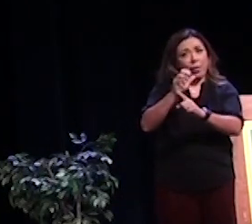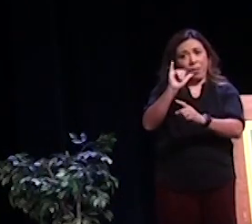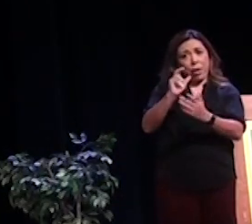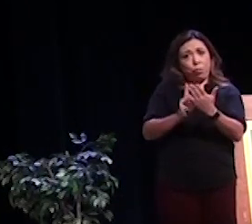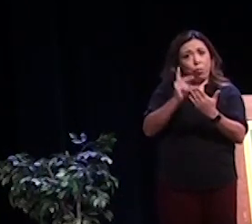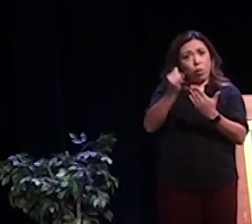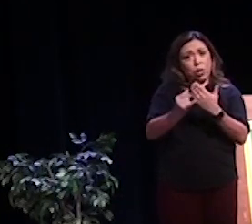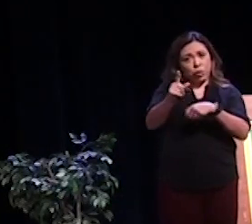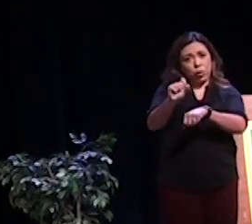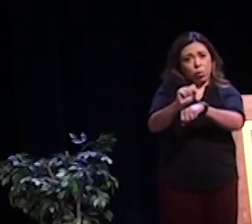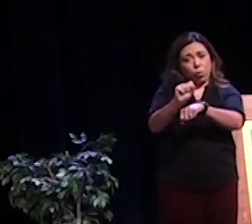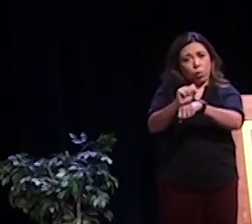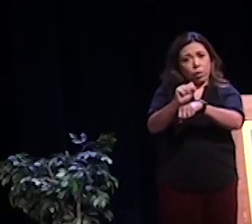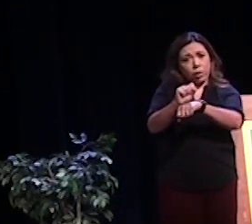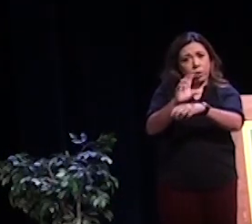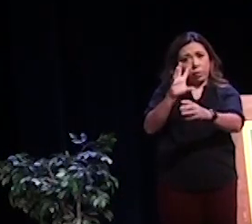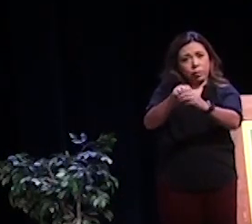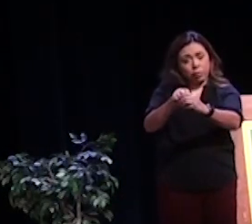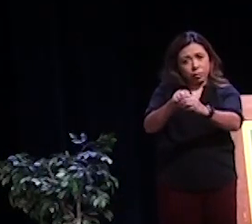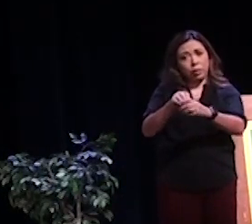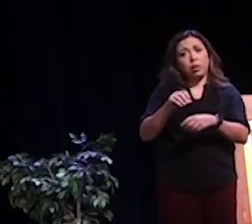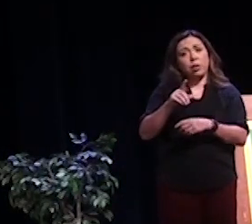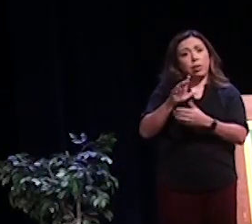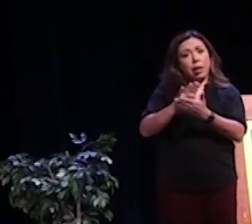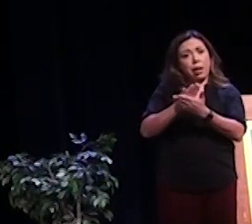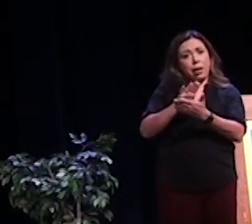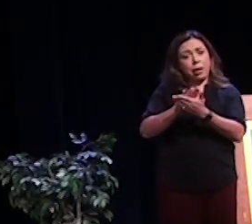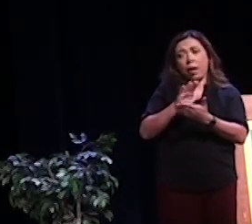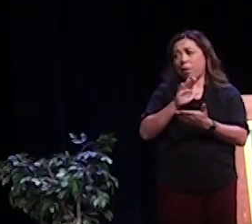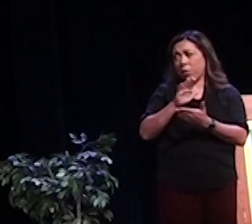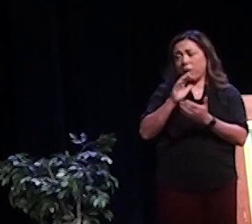working on, the Seed Academy? Can you tell us a little bit about that impact?